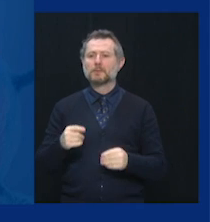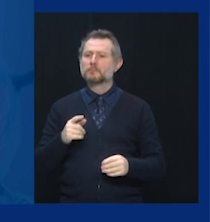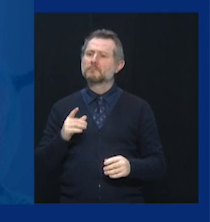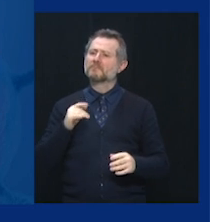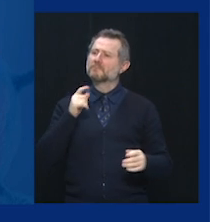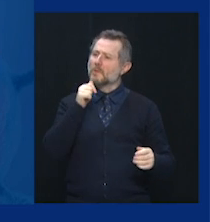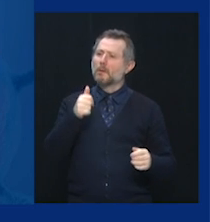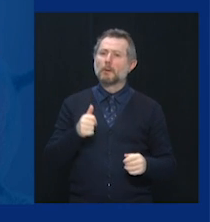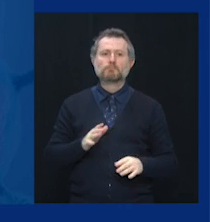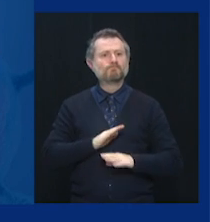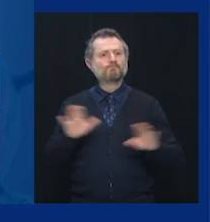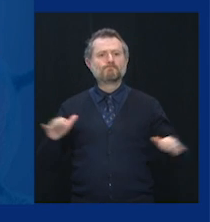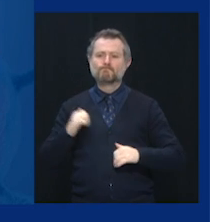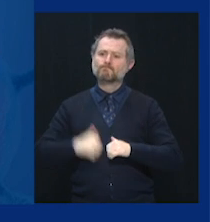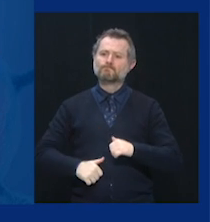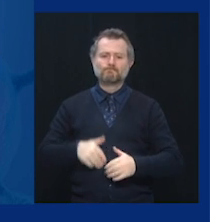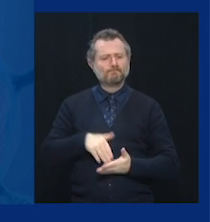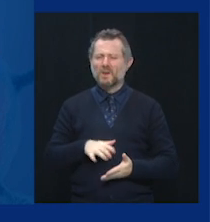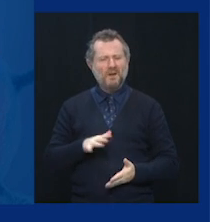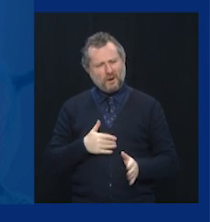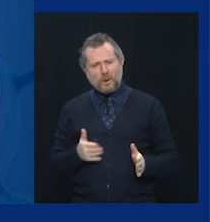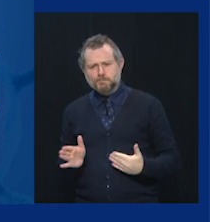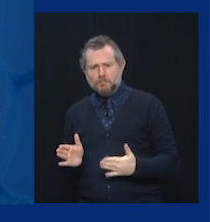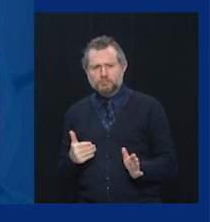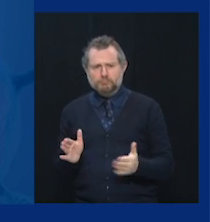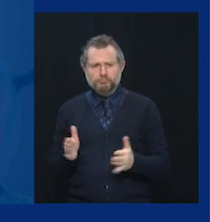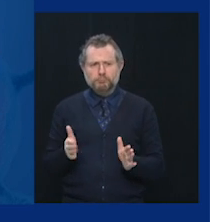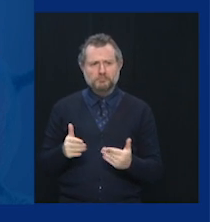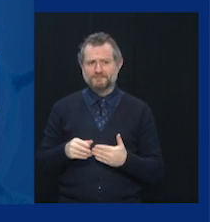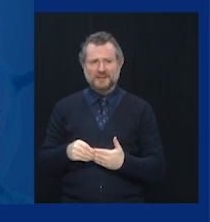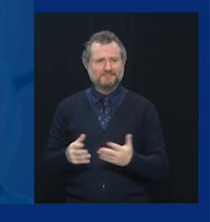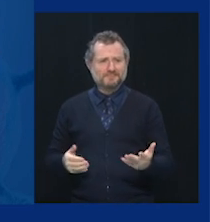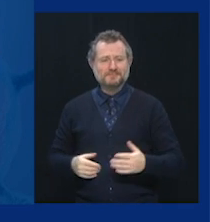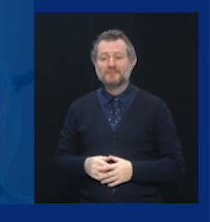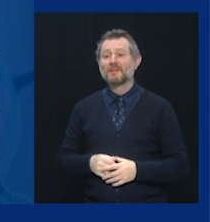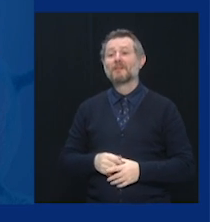important. Stay on the balls of your feet, to mix metaphors.